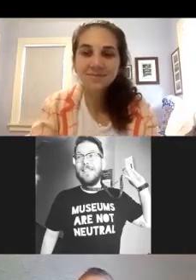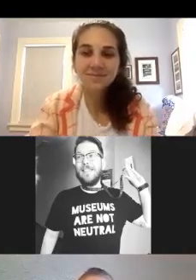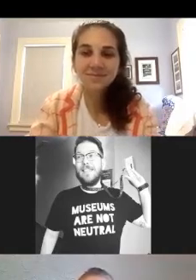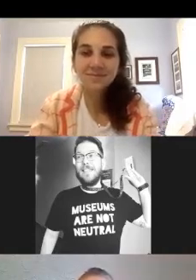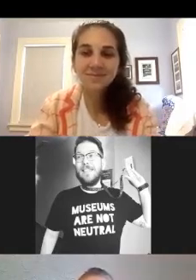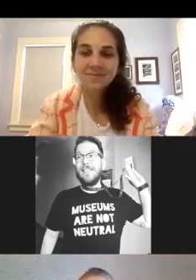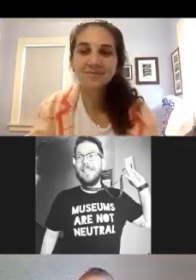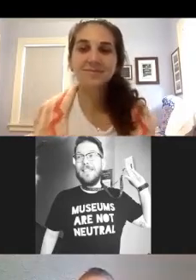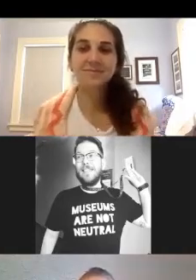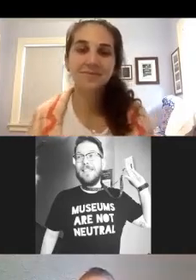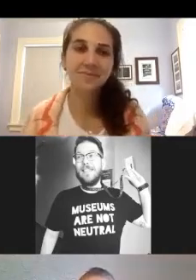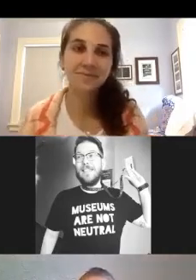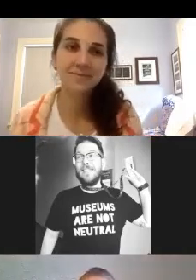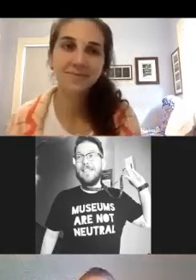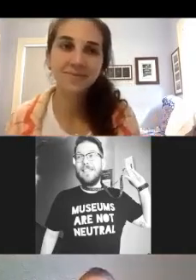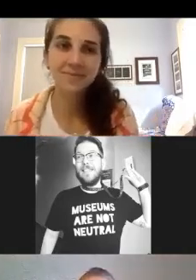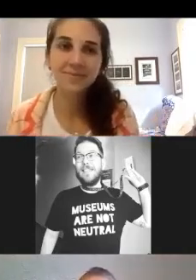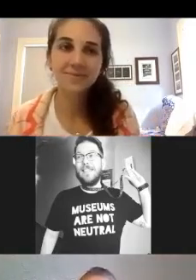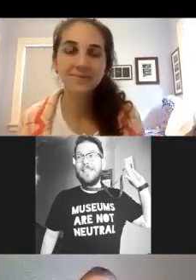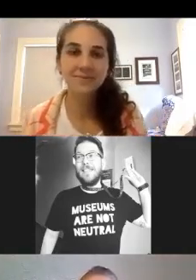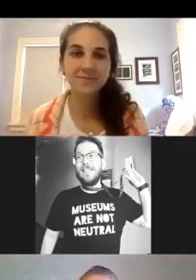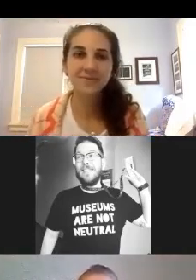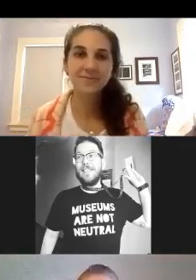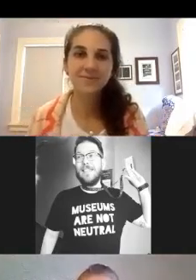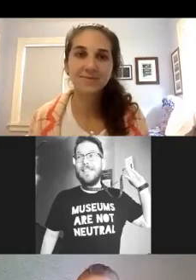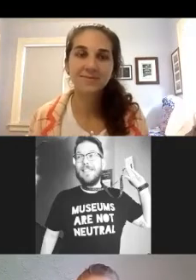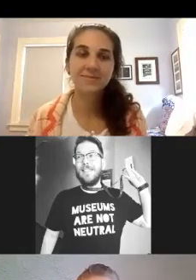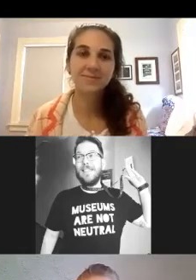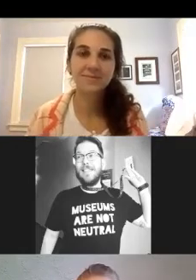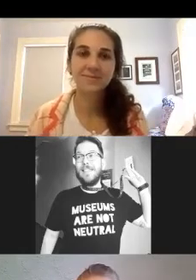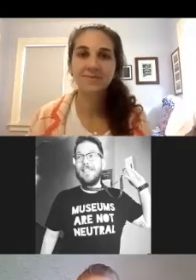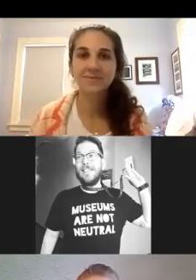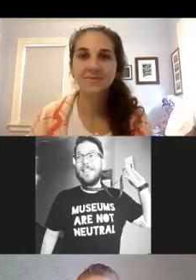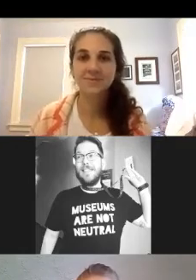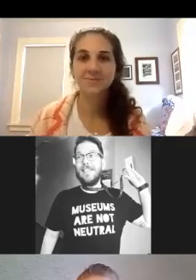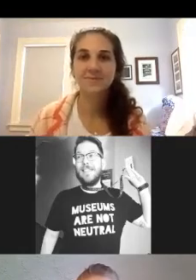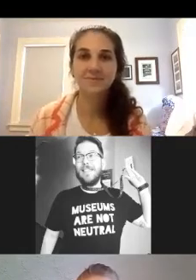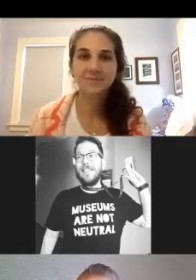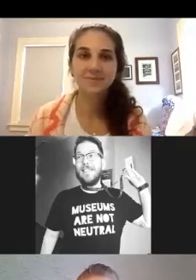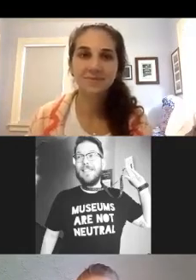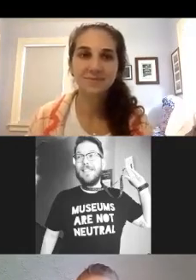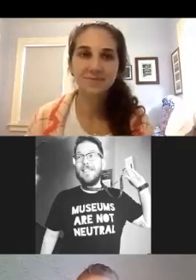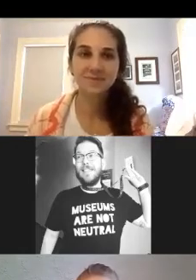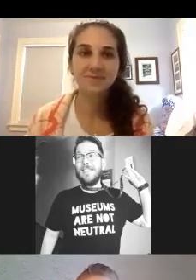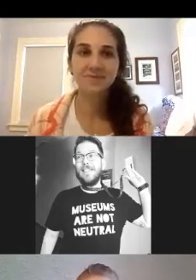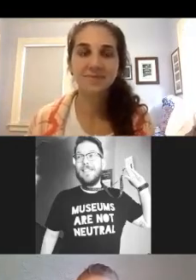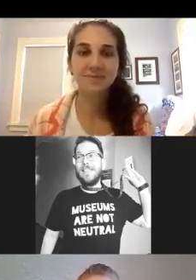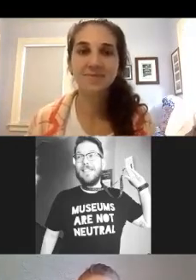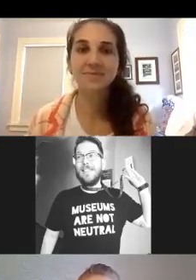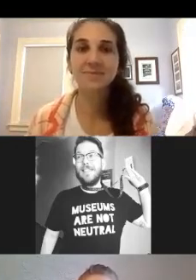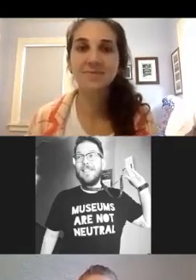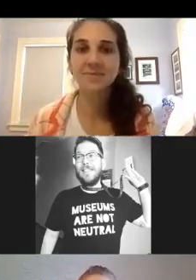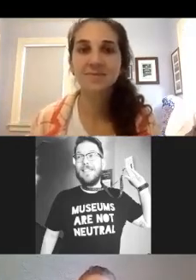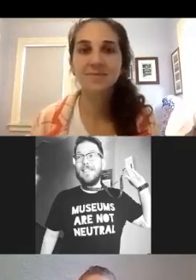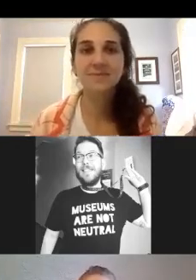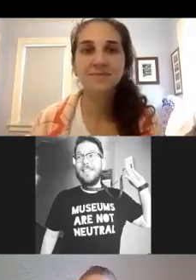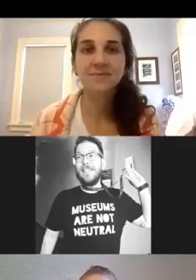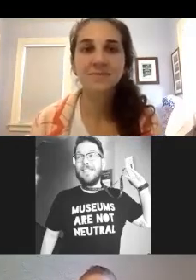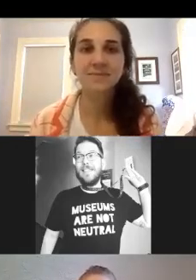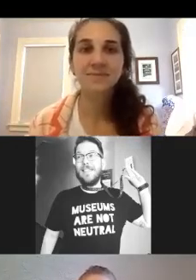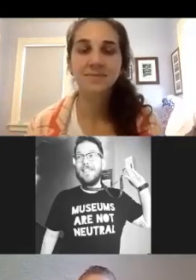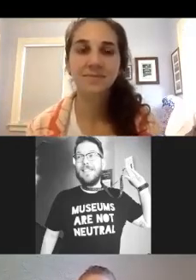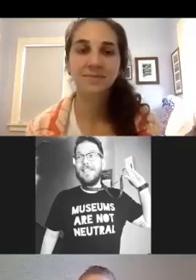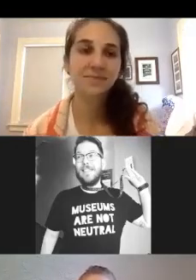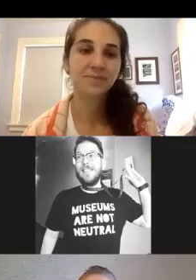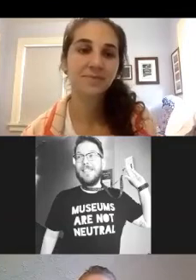define professional learning community? At MoCA Cleveland, it's a community of adult learners committed to